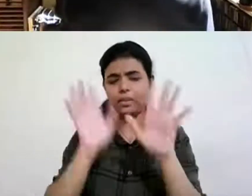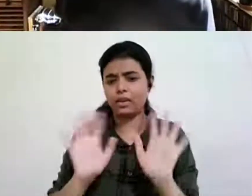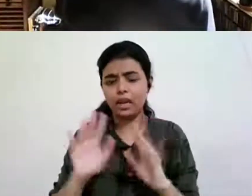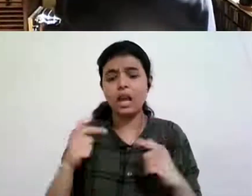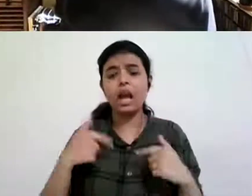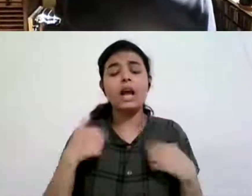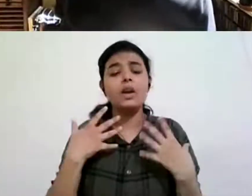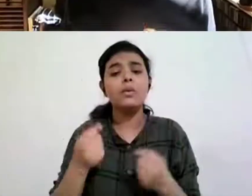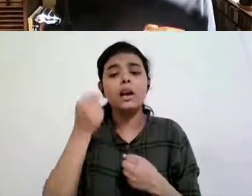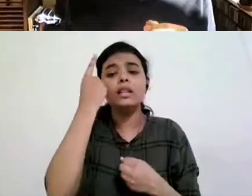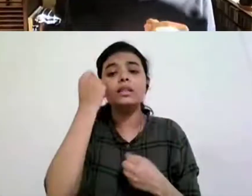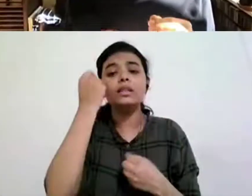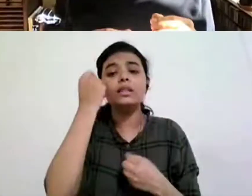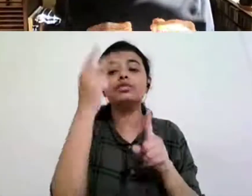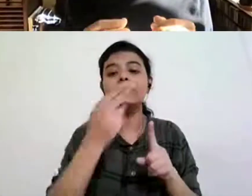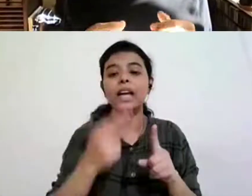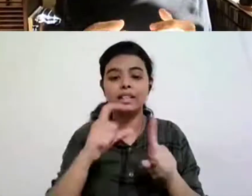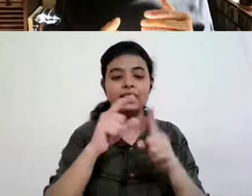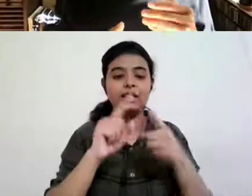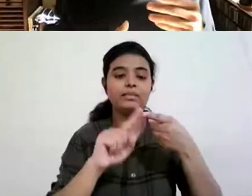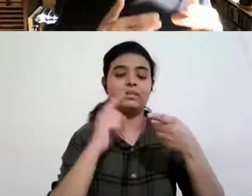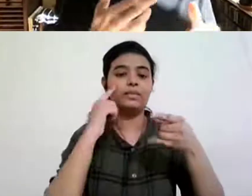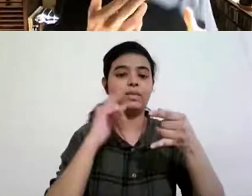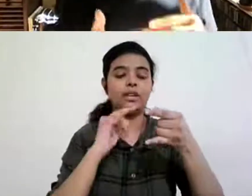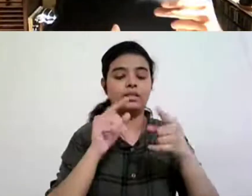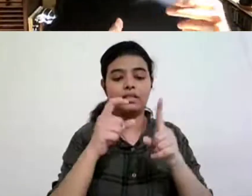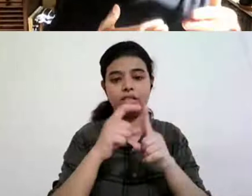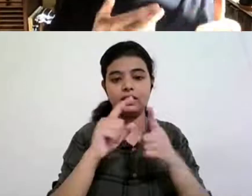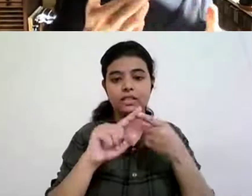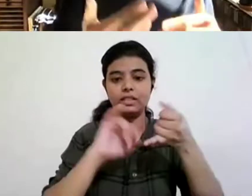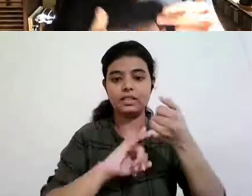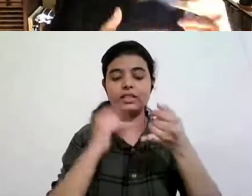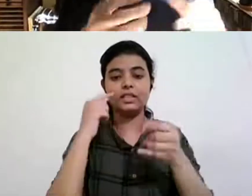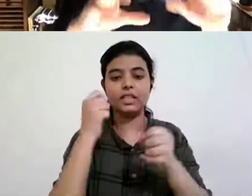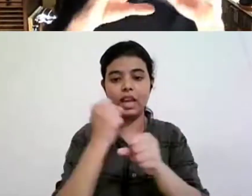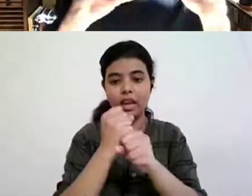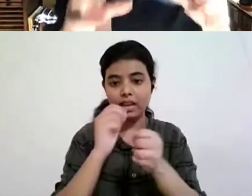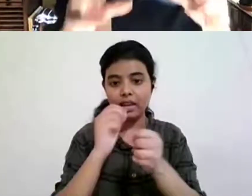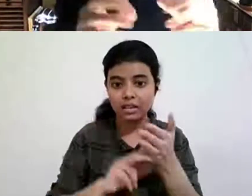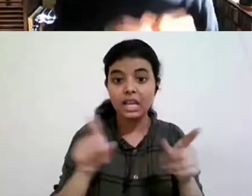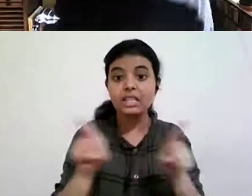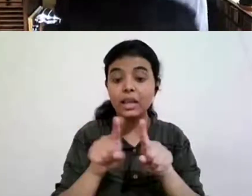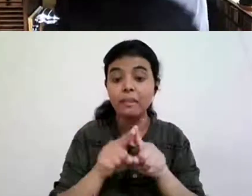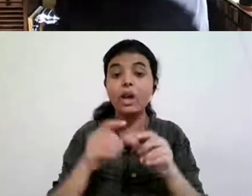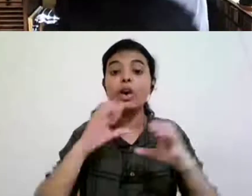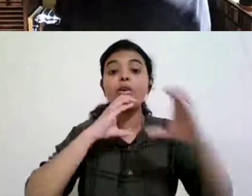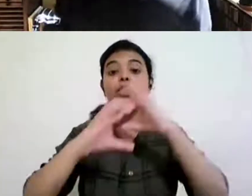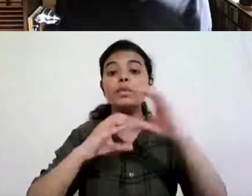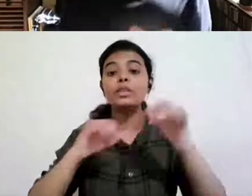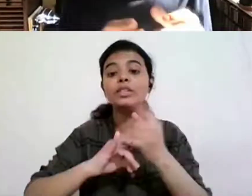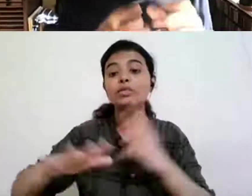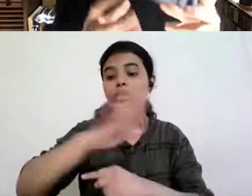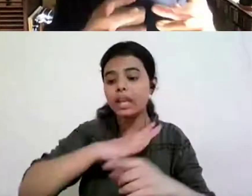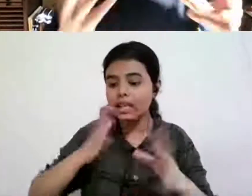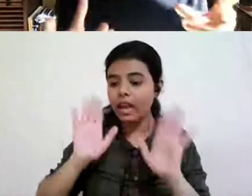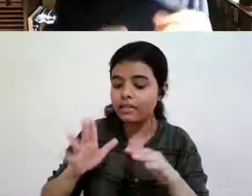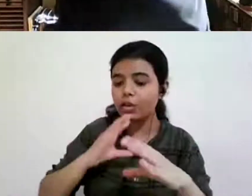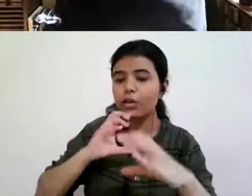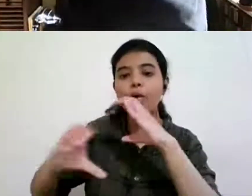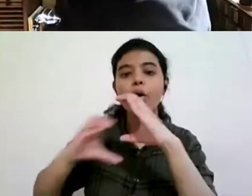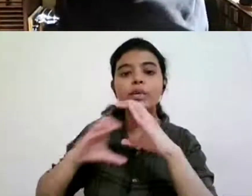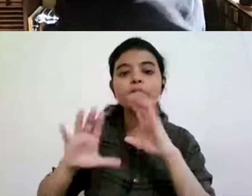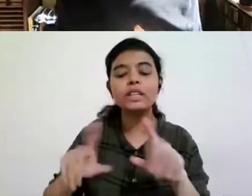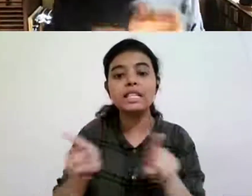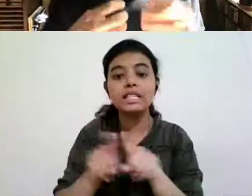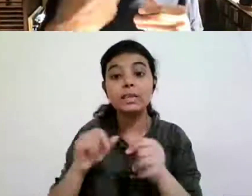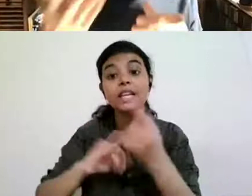I understand design actually as a result of communication within a society. And of course, if society